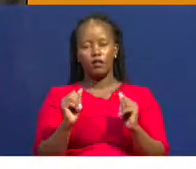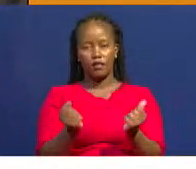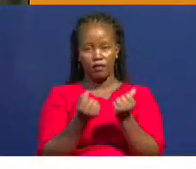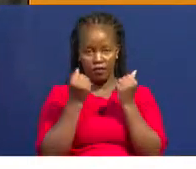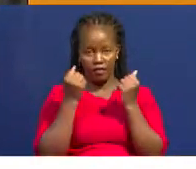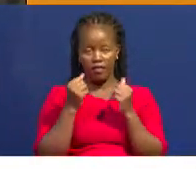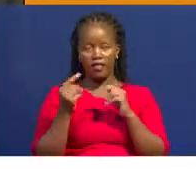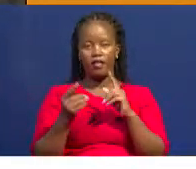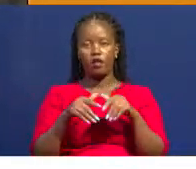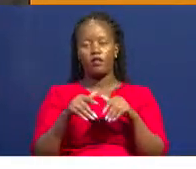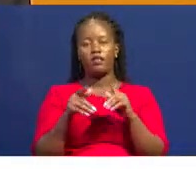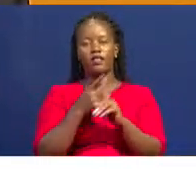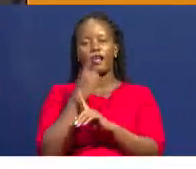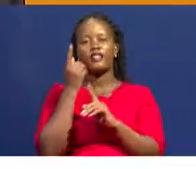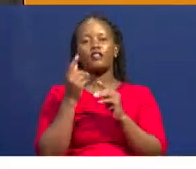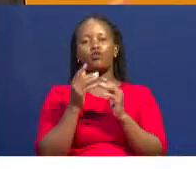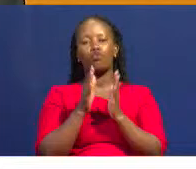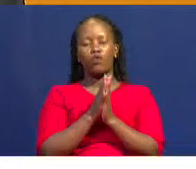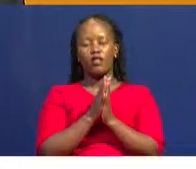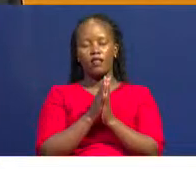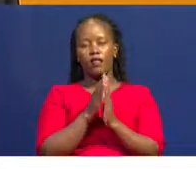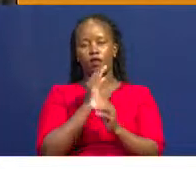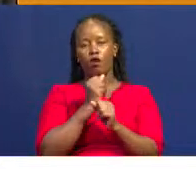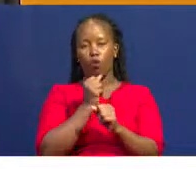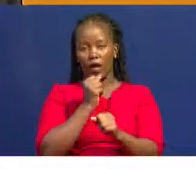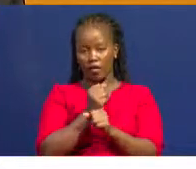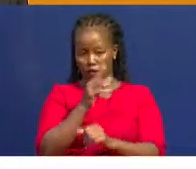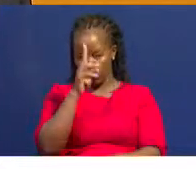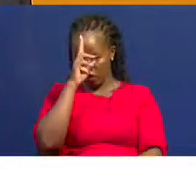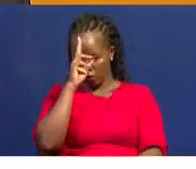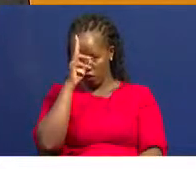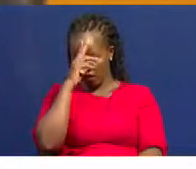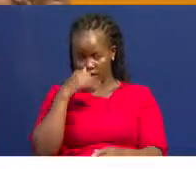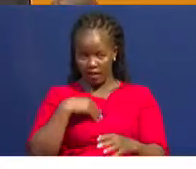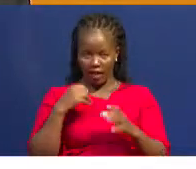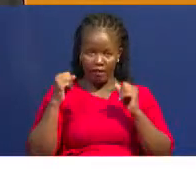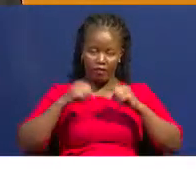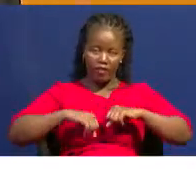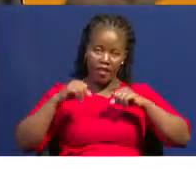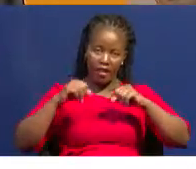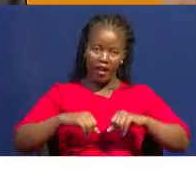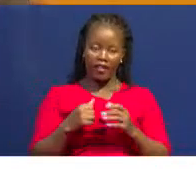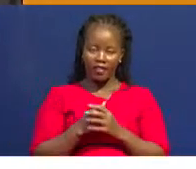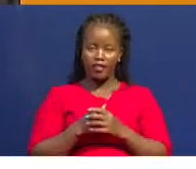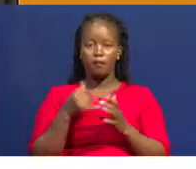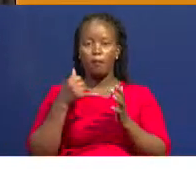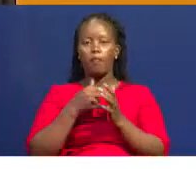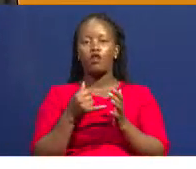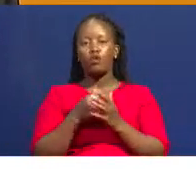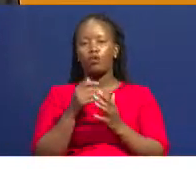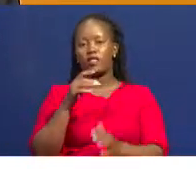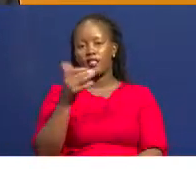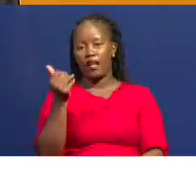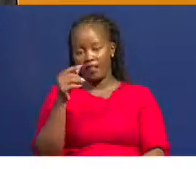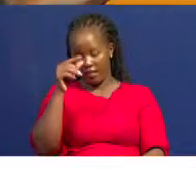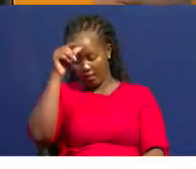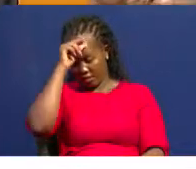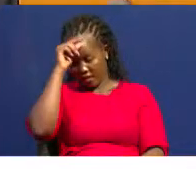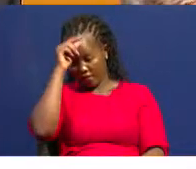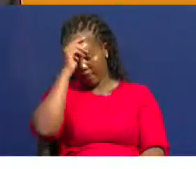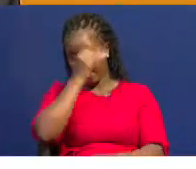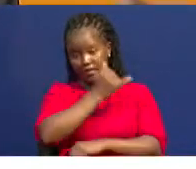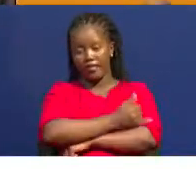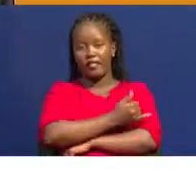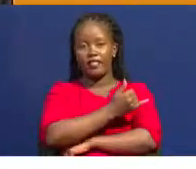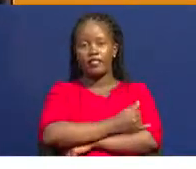from primary. We are working with the police, which they have agreed. We are also working with other government agencies, like he has rightfully put. I